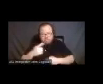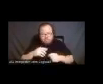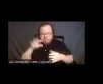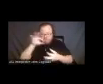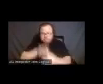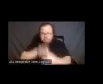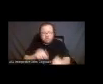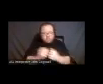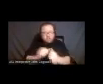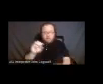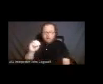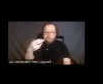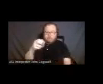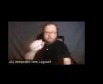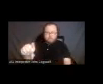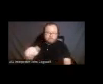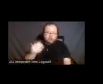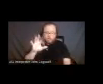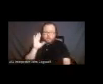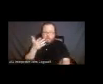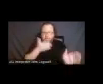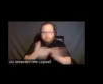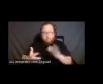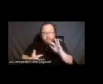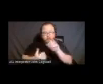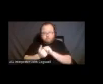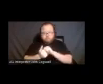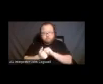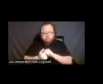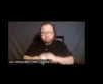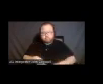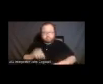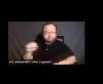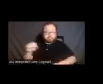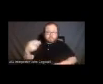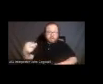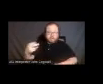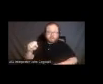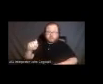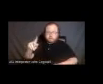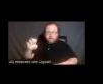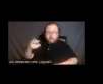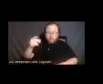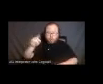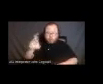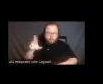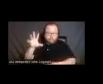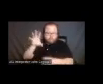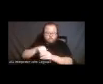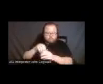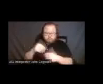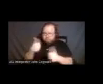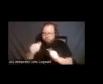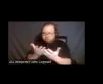MHSA or about our plan update or stakeholder participation.